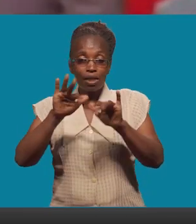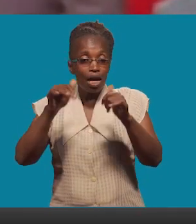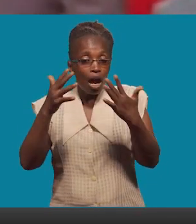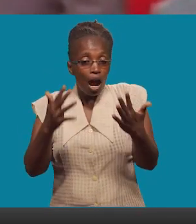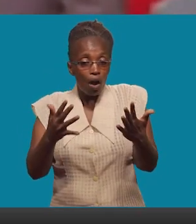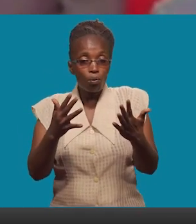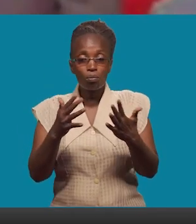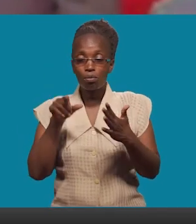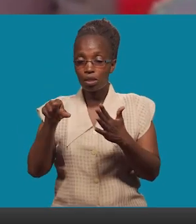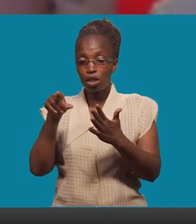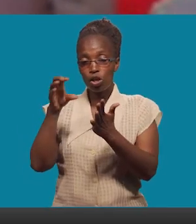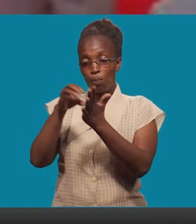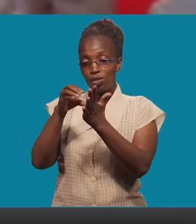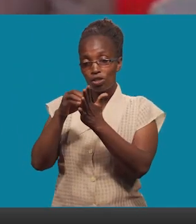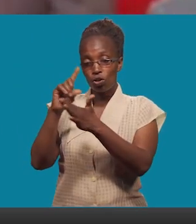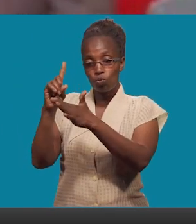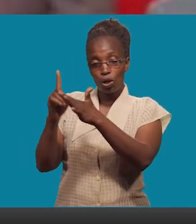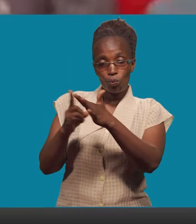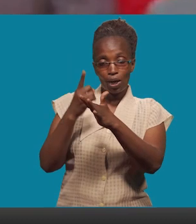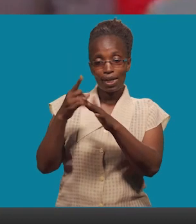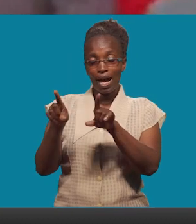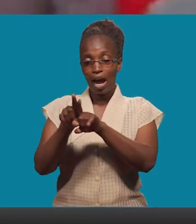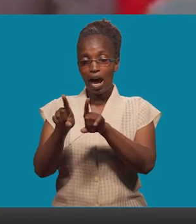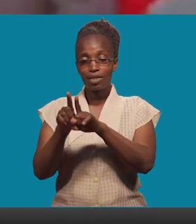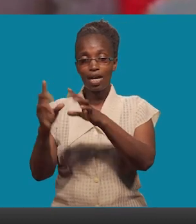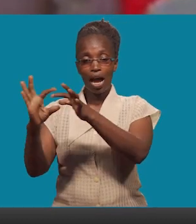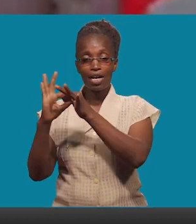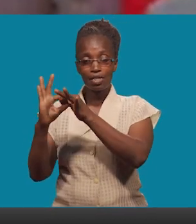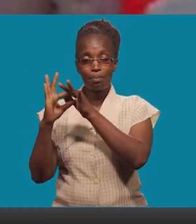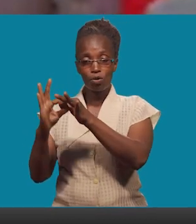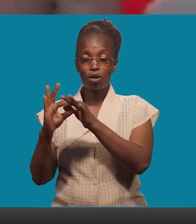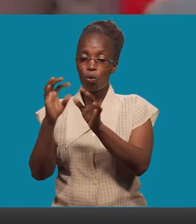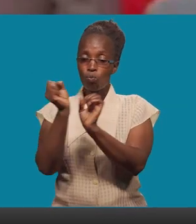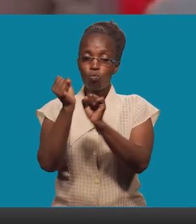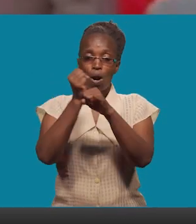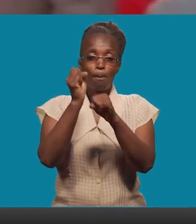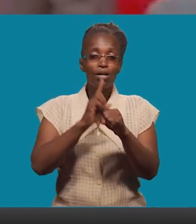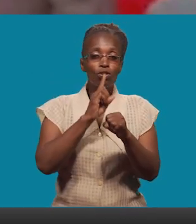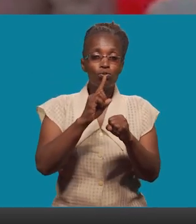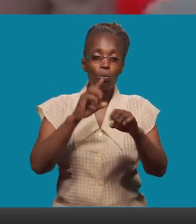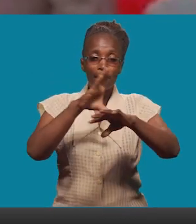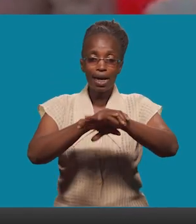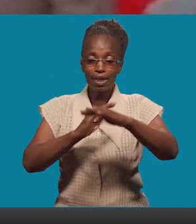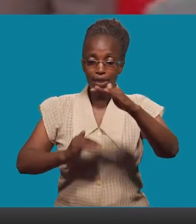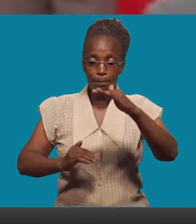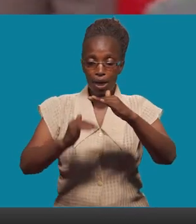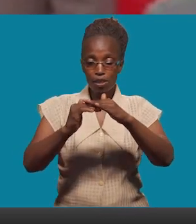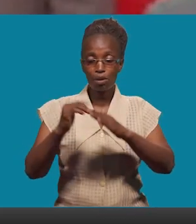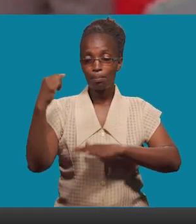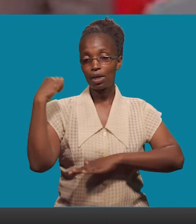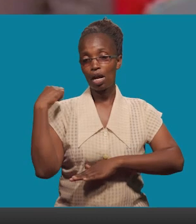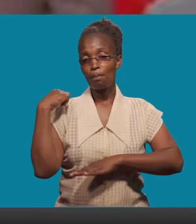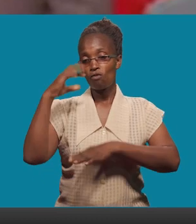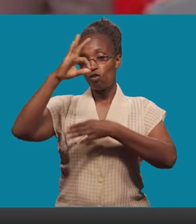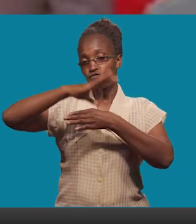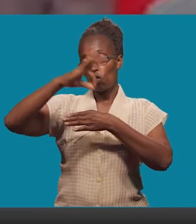at where are we going, how do we ensure that this seat we win as Azimio. One. Two, how do we ensure that we get the